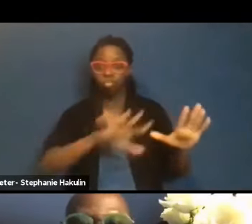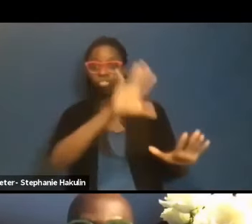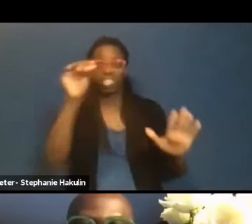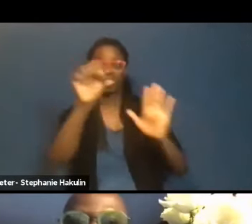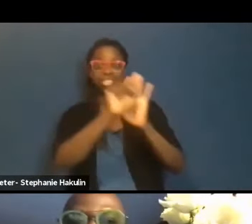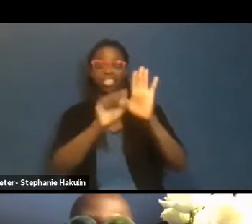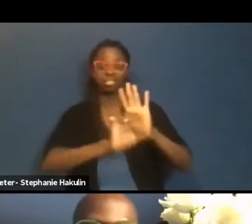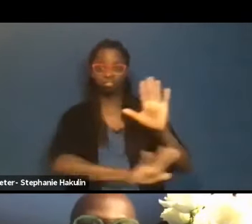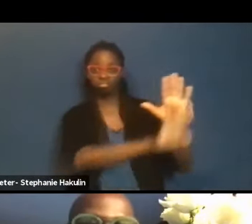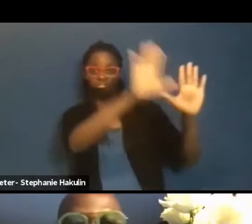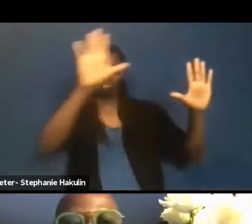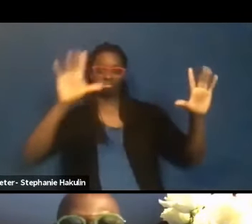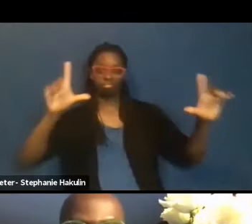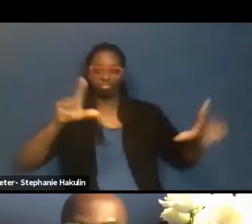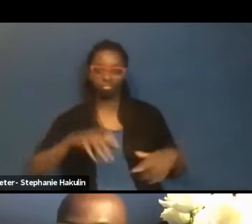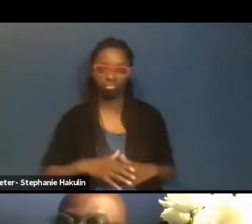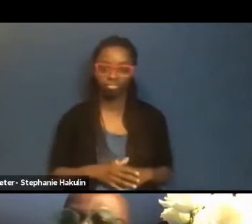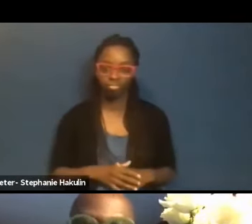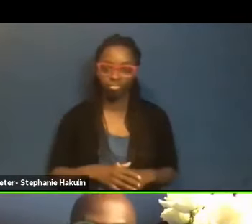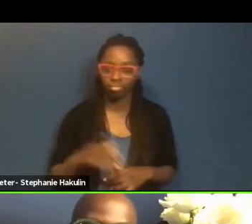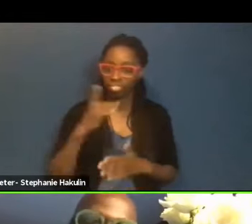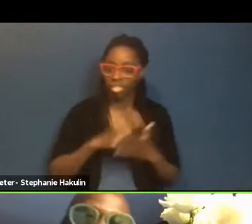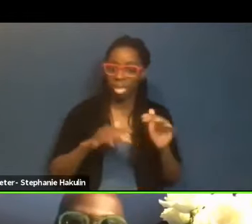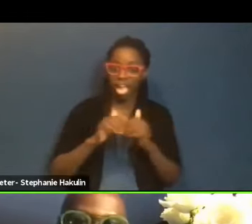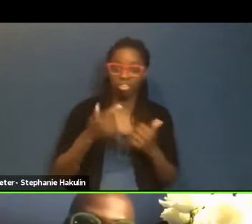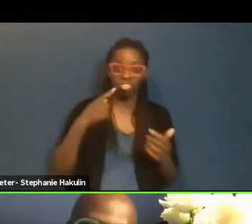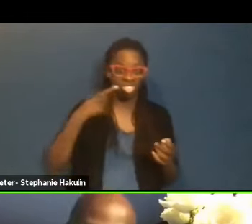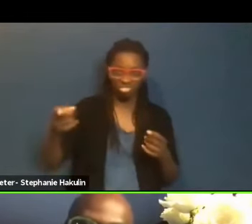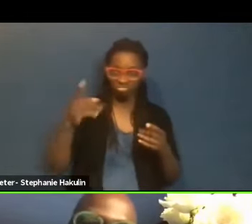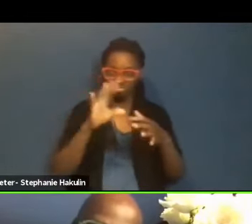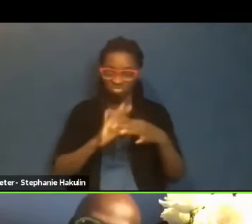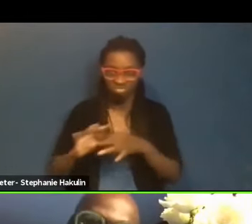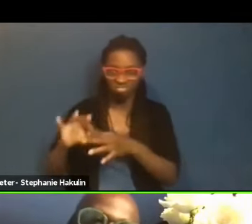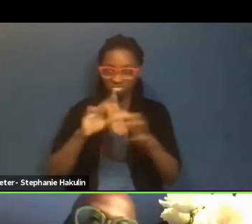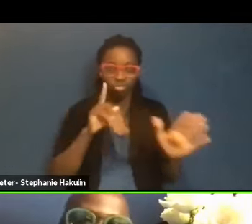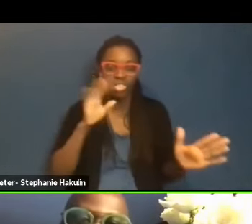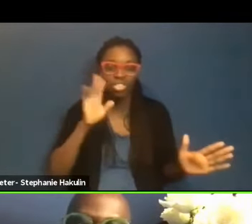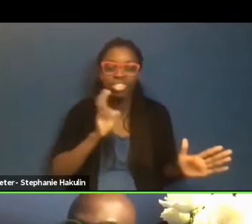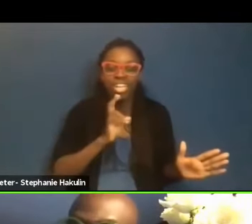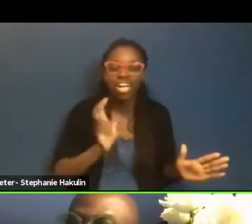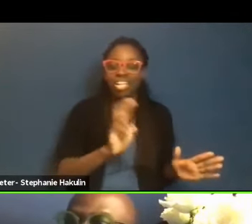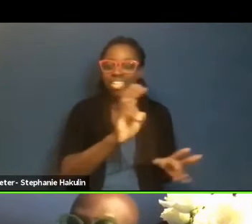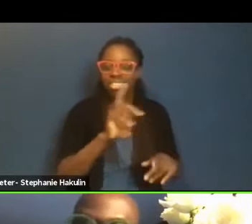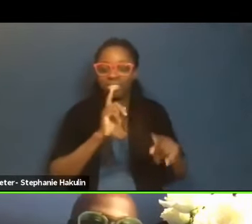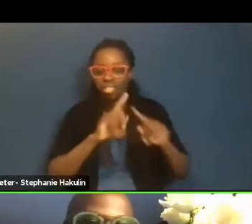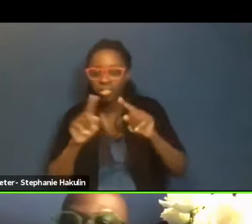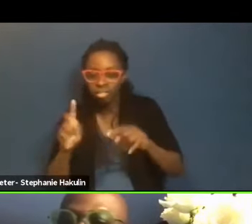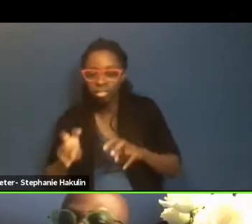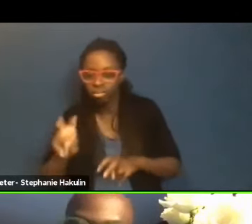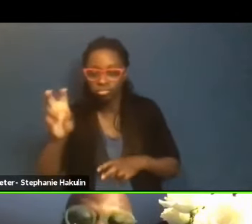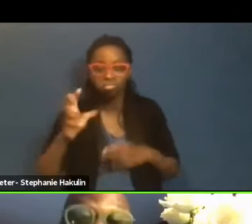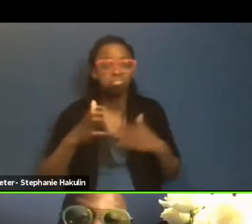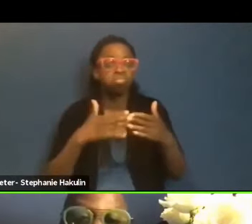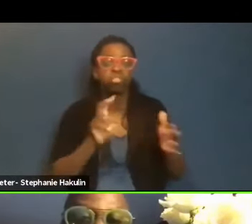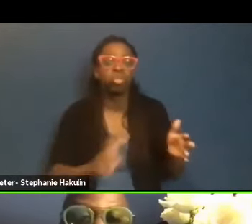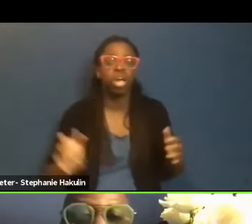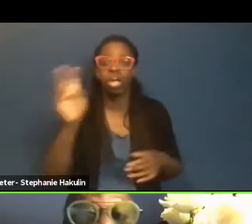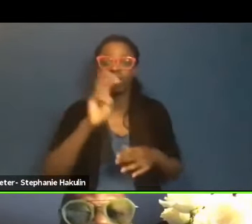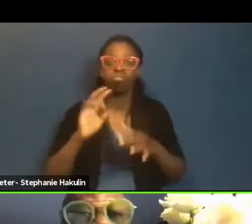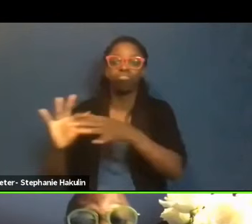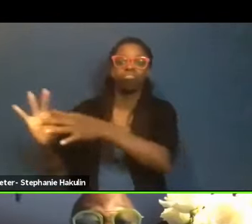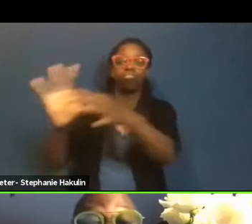these united snakes, somehow we cut through it all the venom of this country, in which y'all are giving our pure